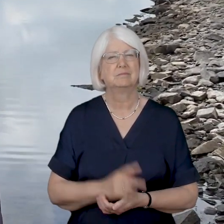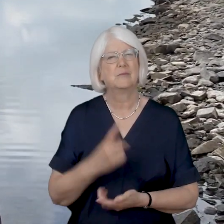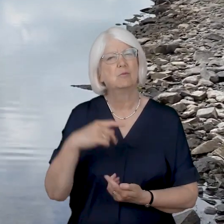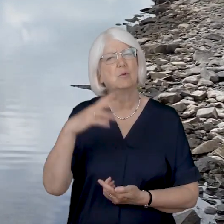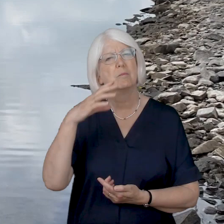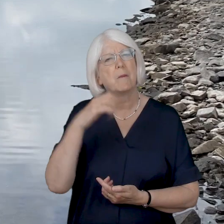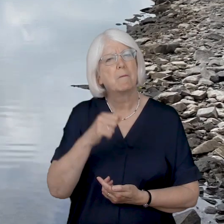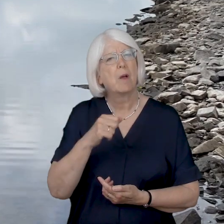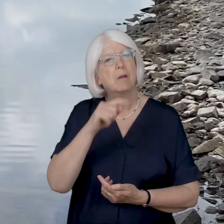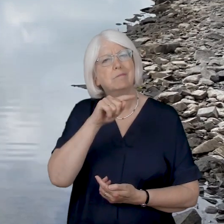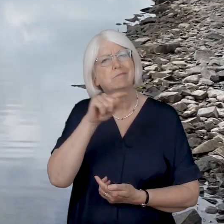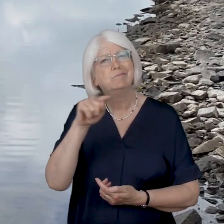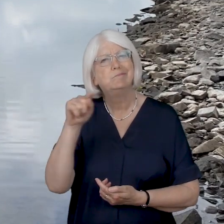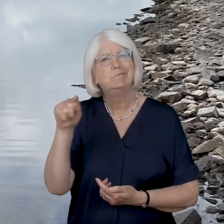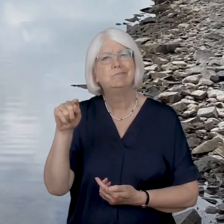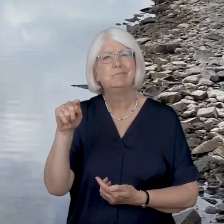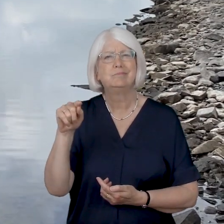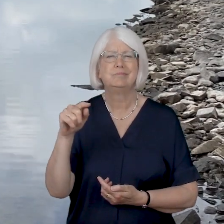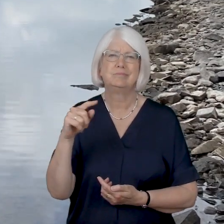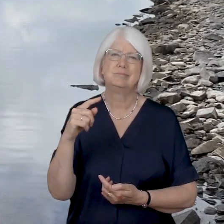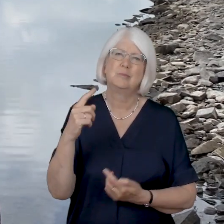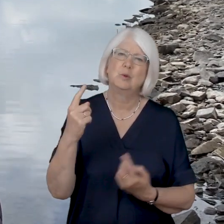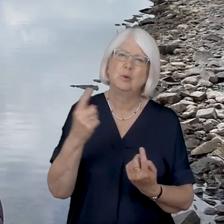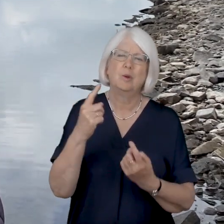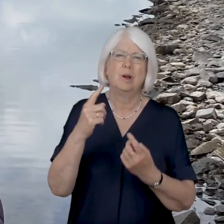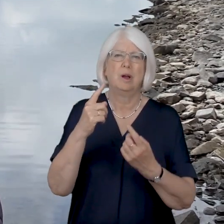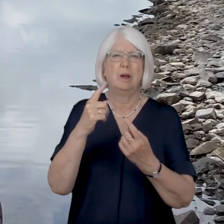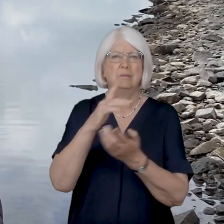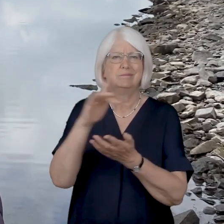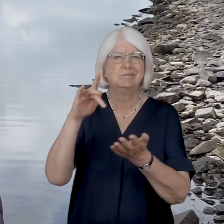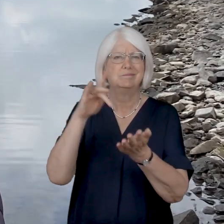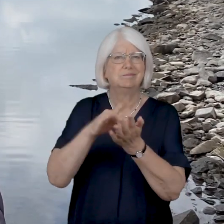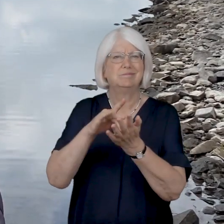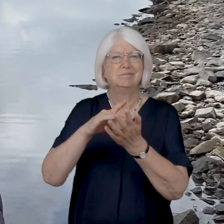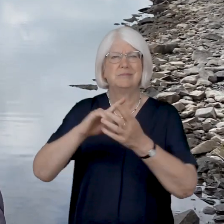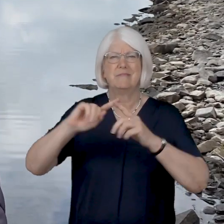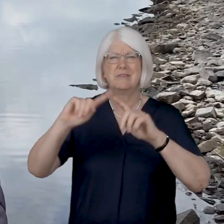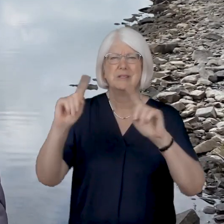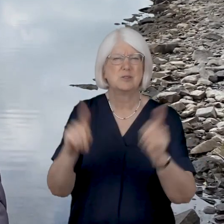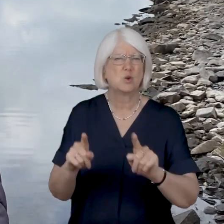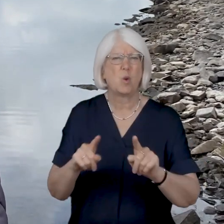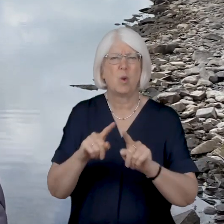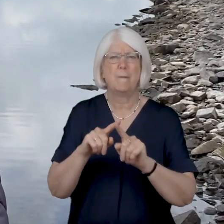and we remember those who are in the eye of the storm,